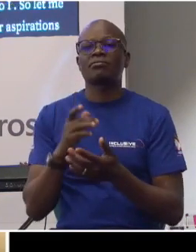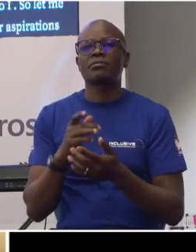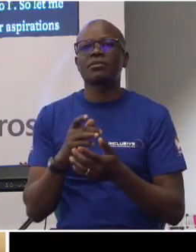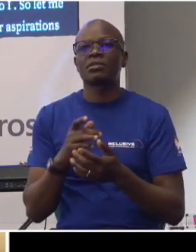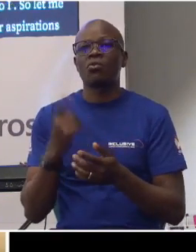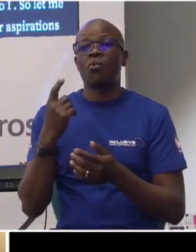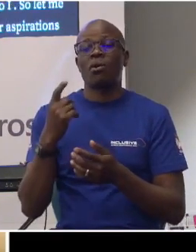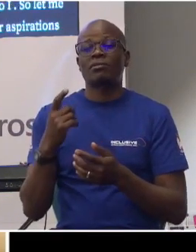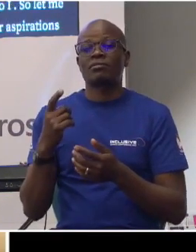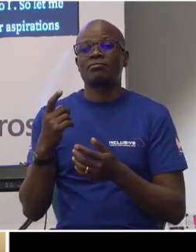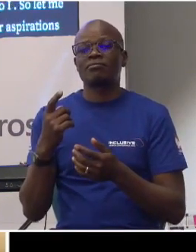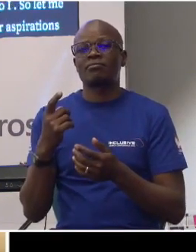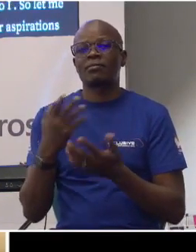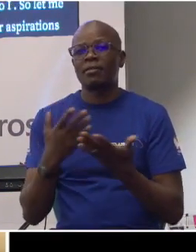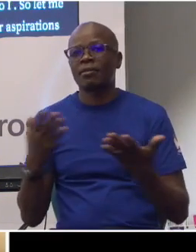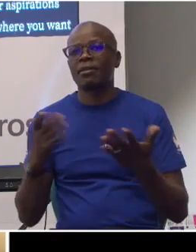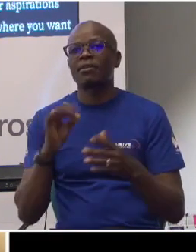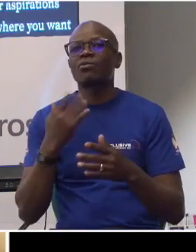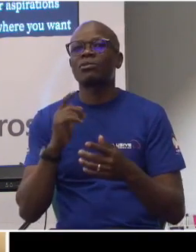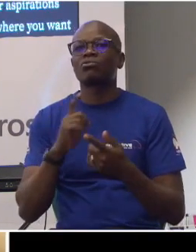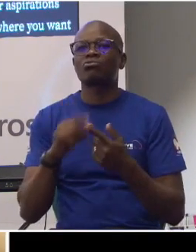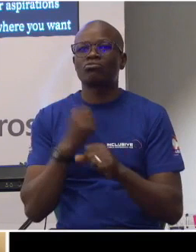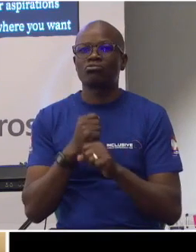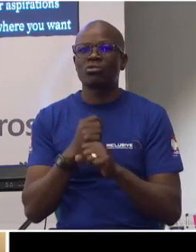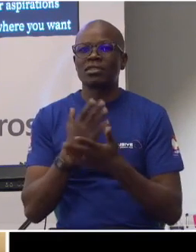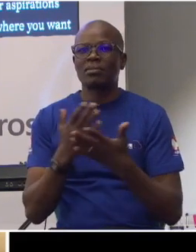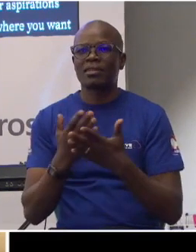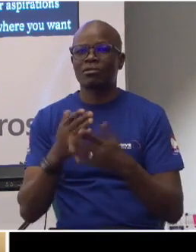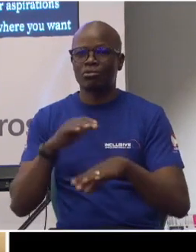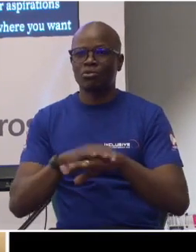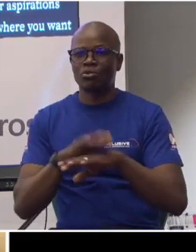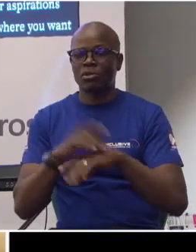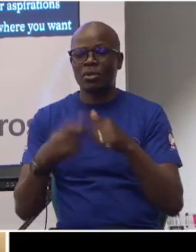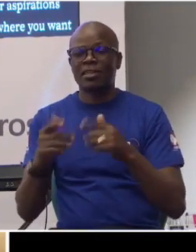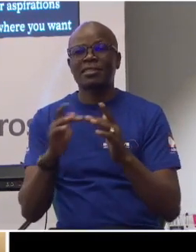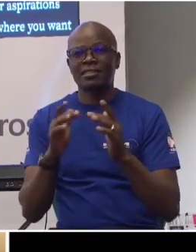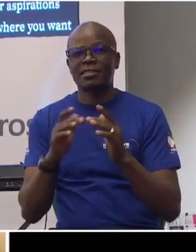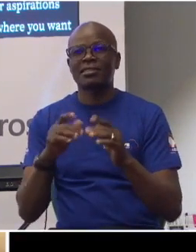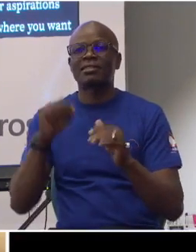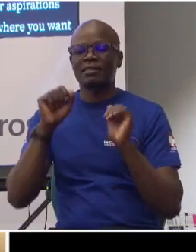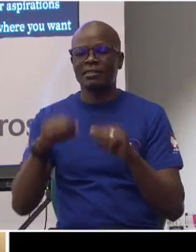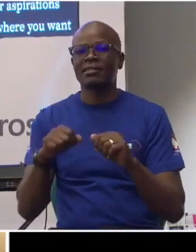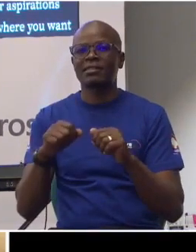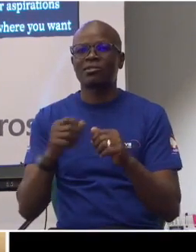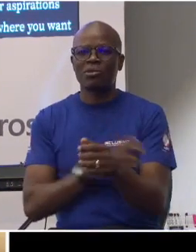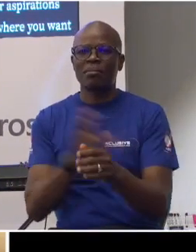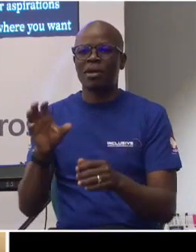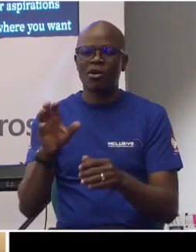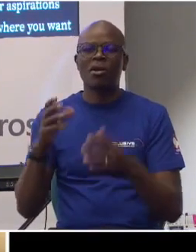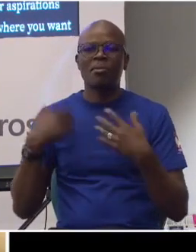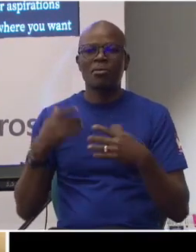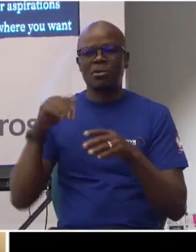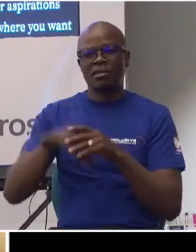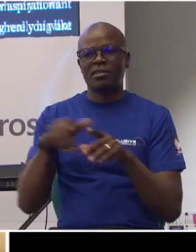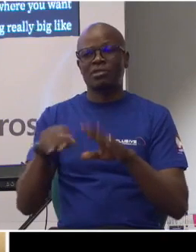lesson. If you want to do something really big, like the internet, get some help, especially from people who are even smarter than you